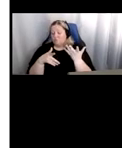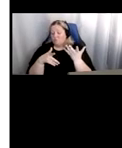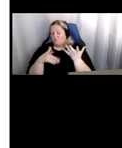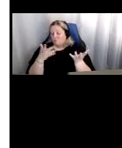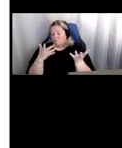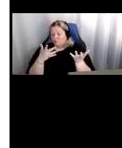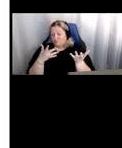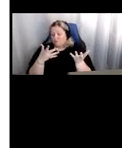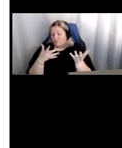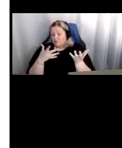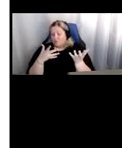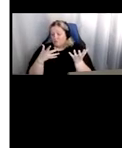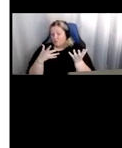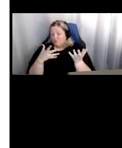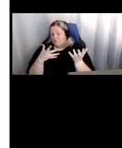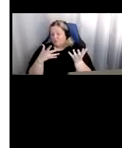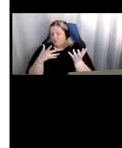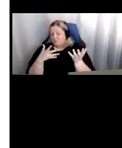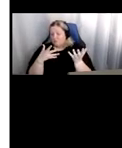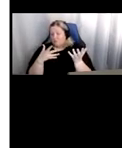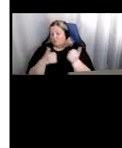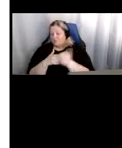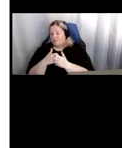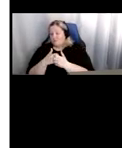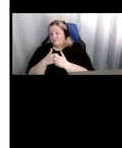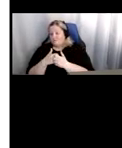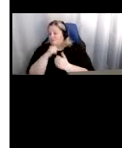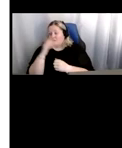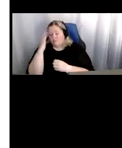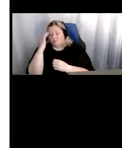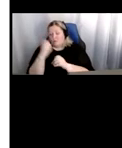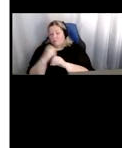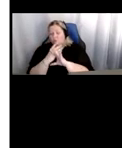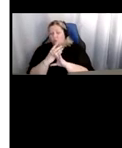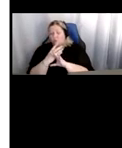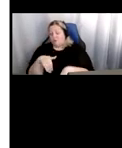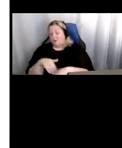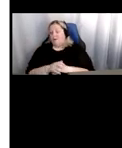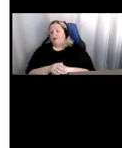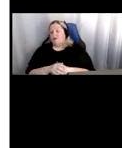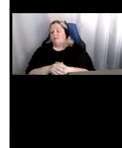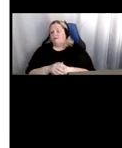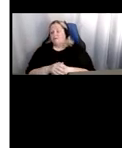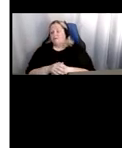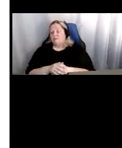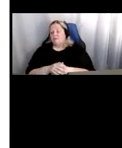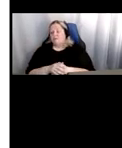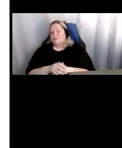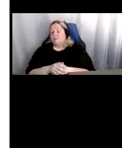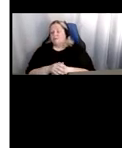I'm most familiarized with Zoom, and so Yes. I didn't find the